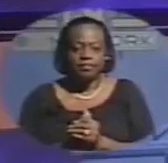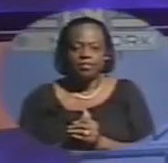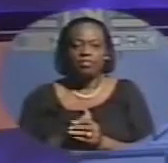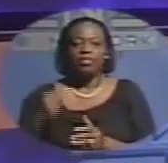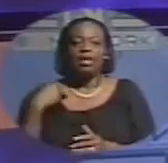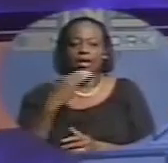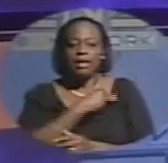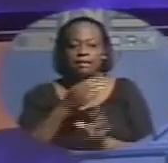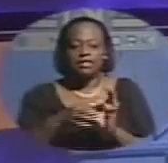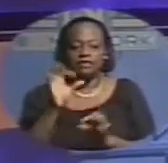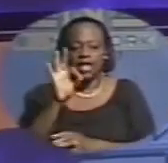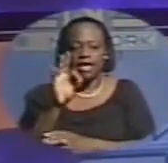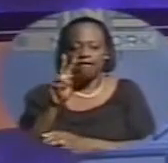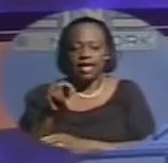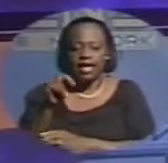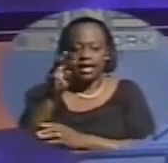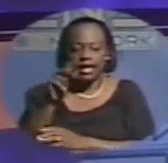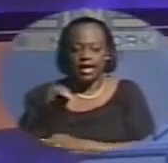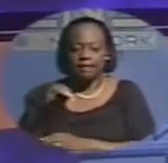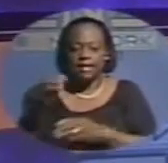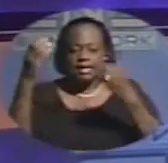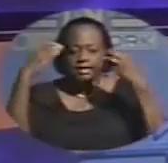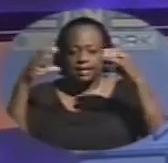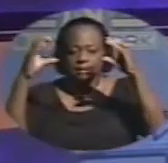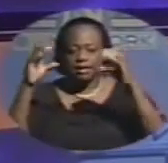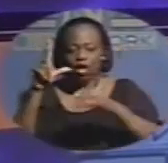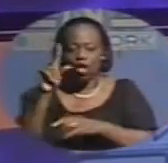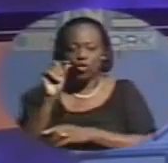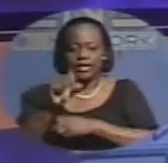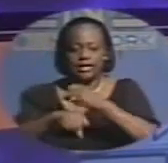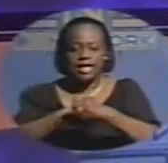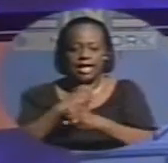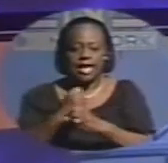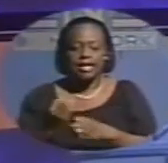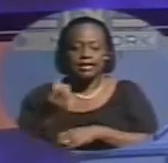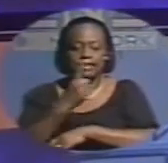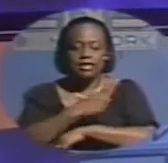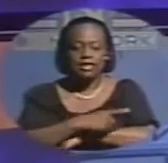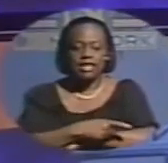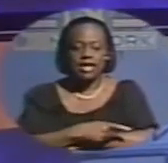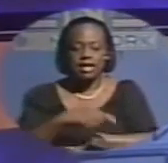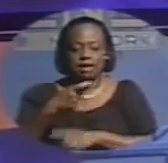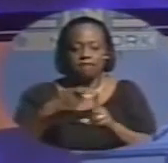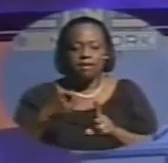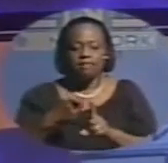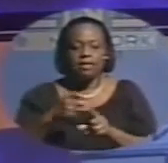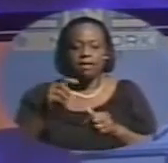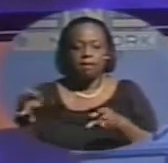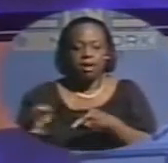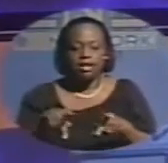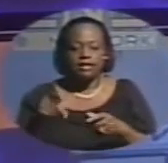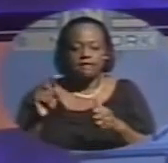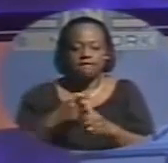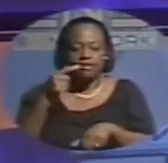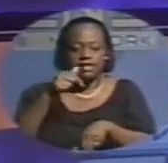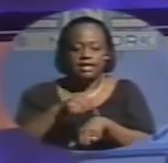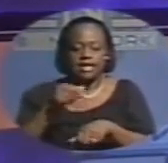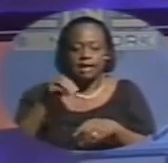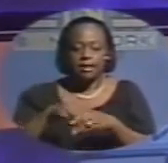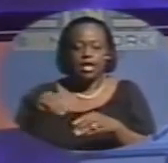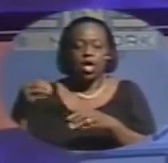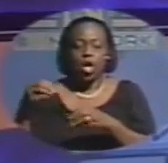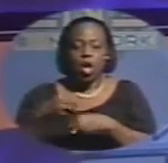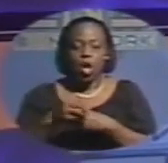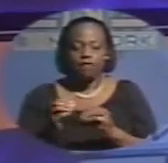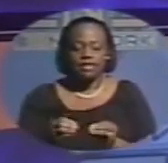Members of the Free National Movement celebrating 20 years today since the party's first term in office. Just hours ago, the opposition party held a